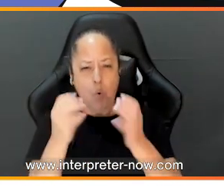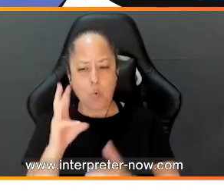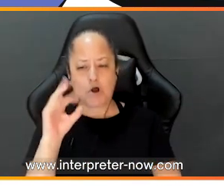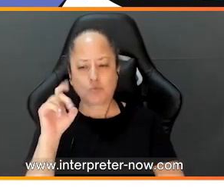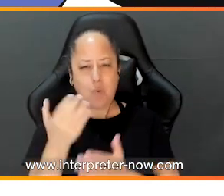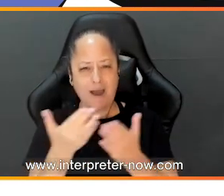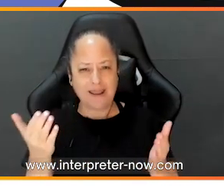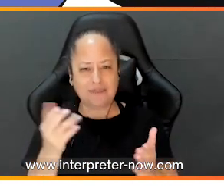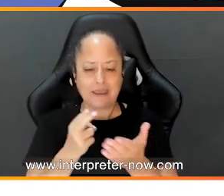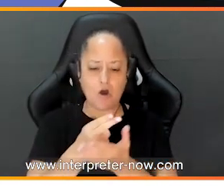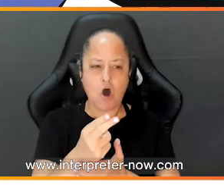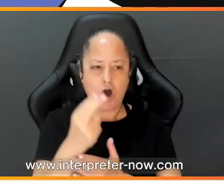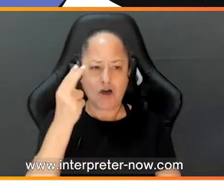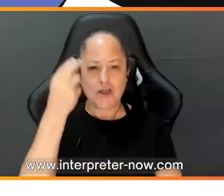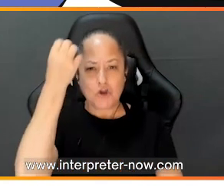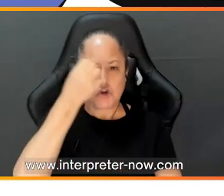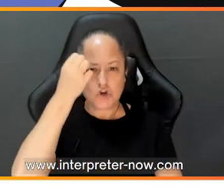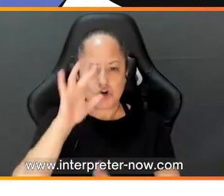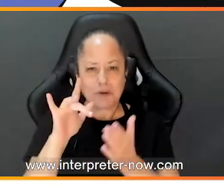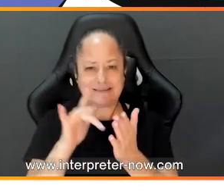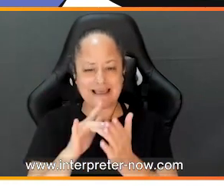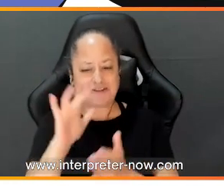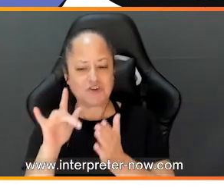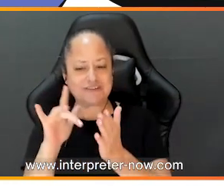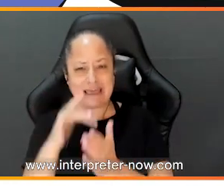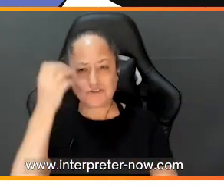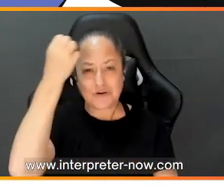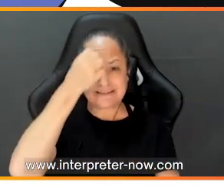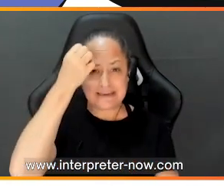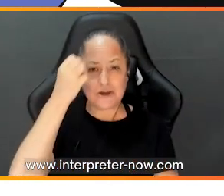think of Eurocentrism, like the center is Europe. So for me,